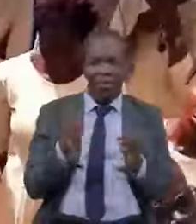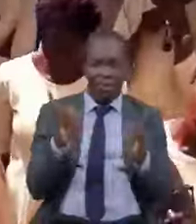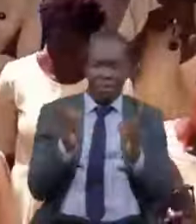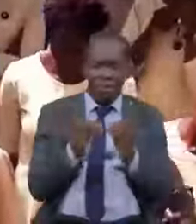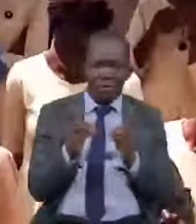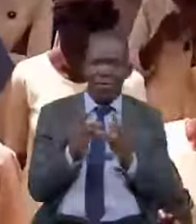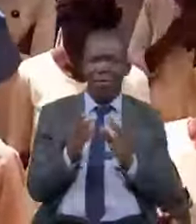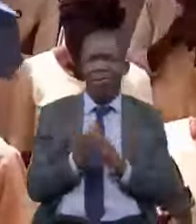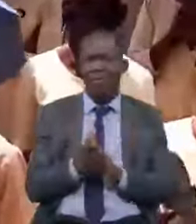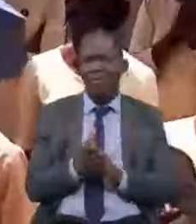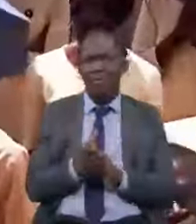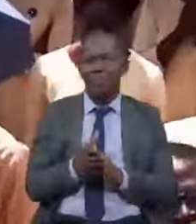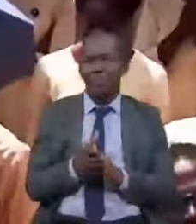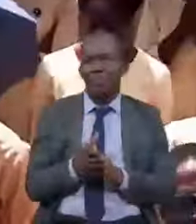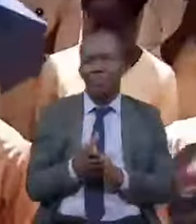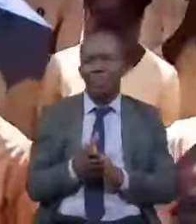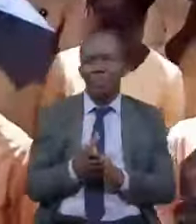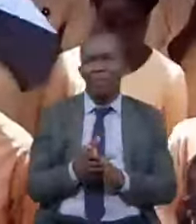new lifestyle.